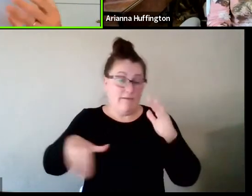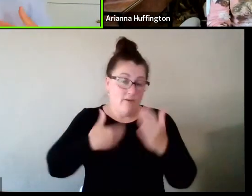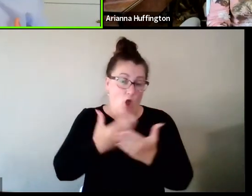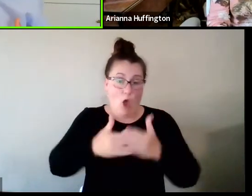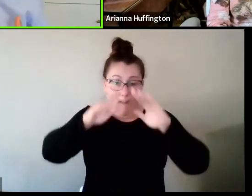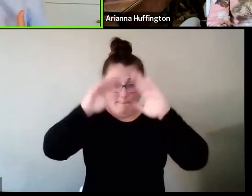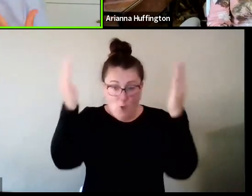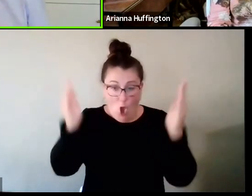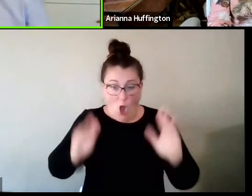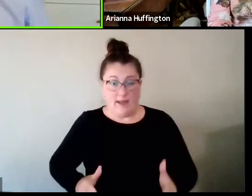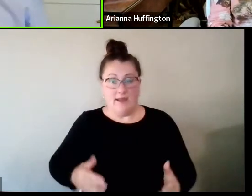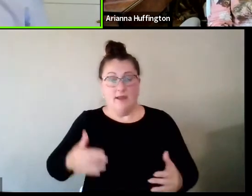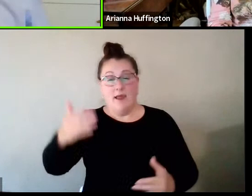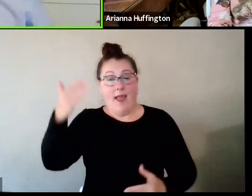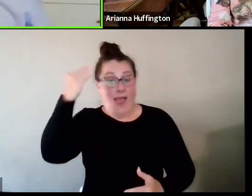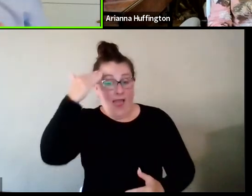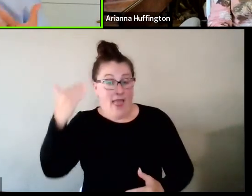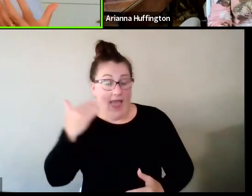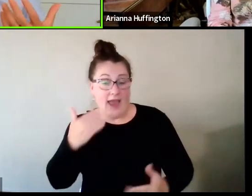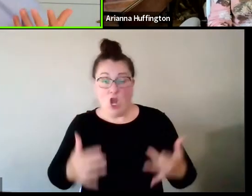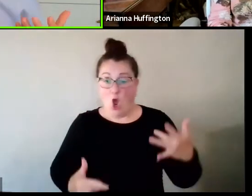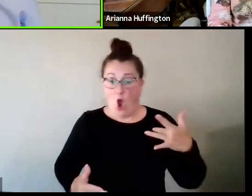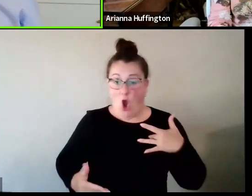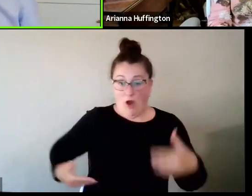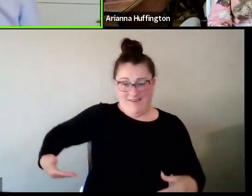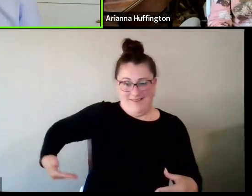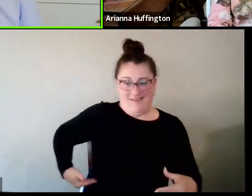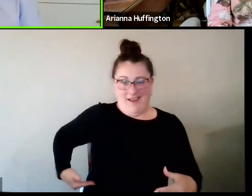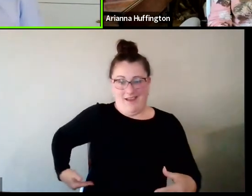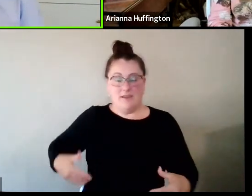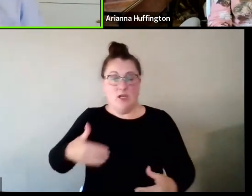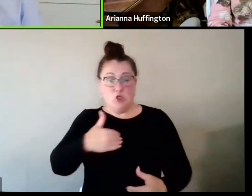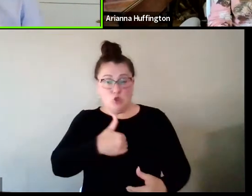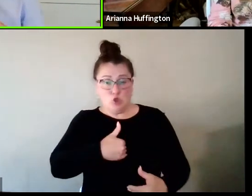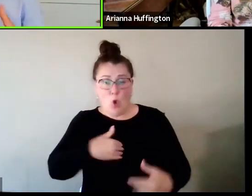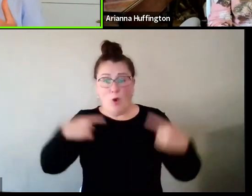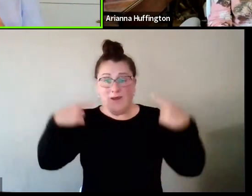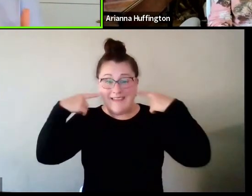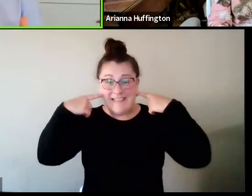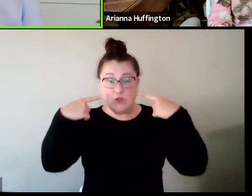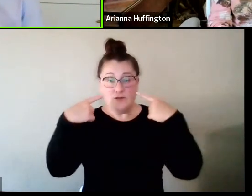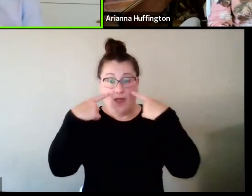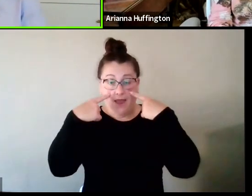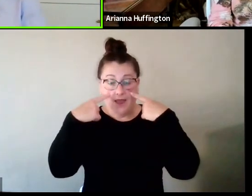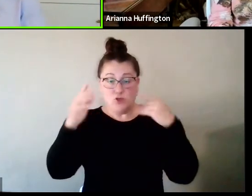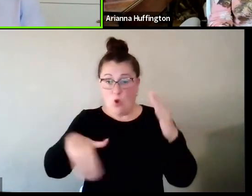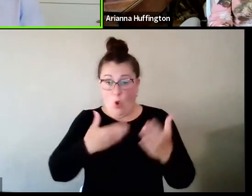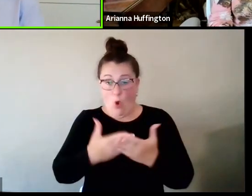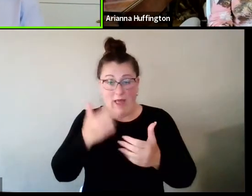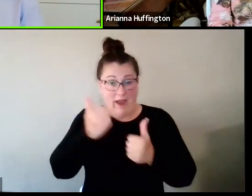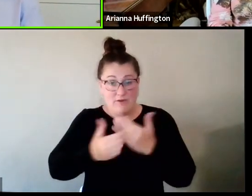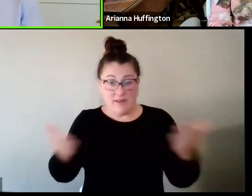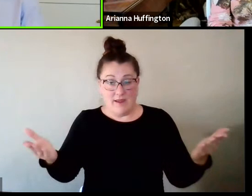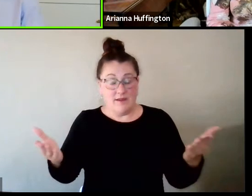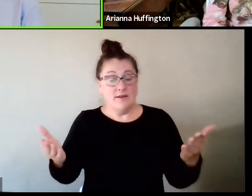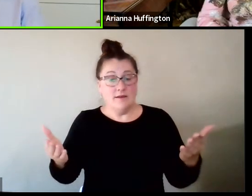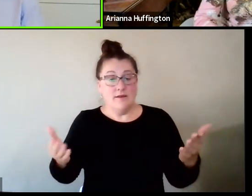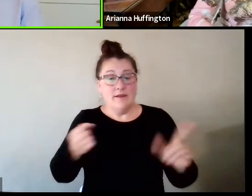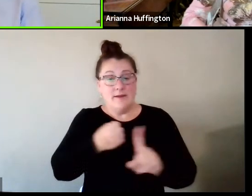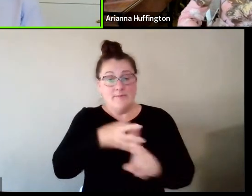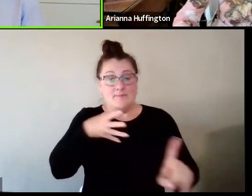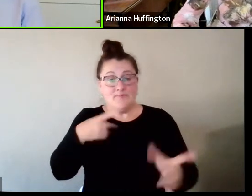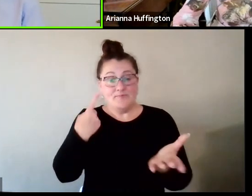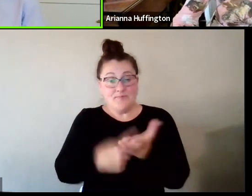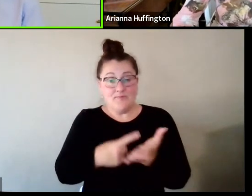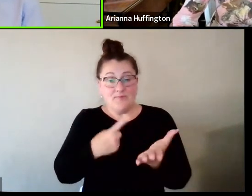head, but also the heart, the soul, the guts, the ears, the eyes. And, you know, it stems from a discussion, which